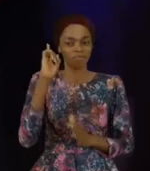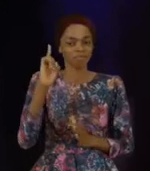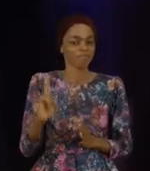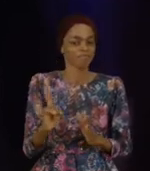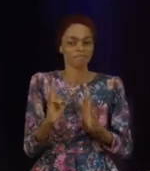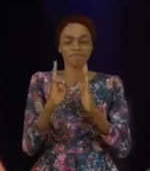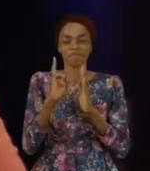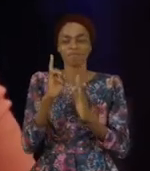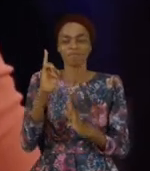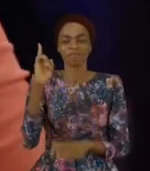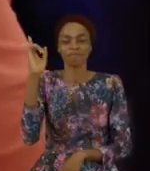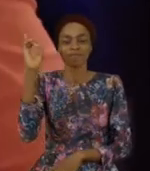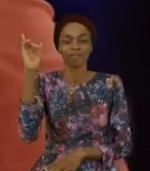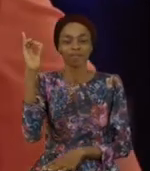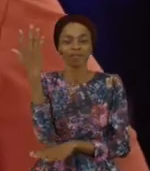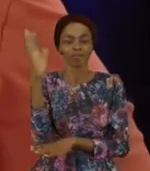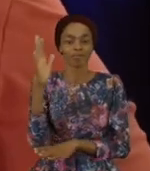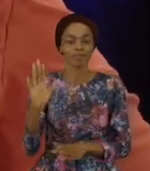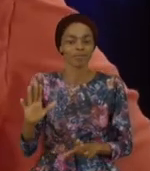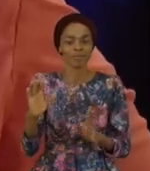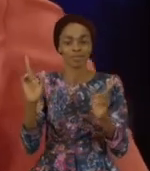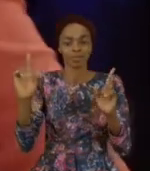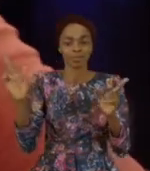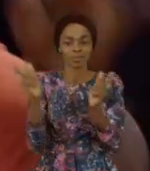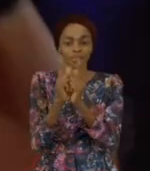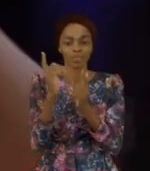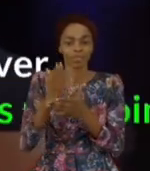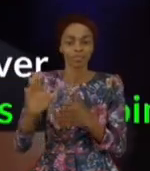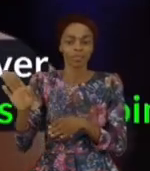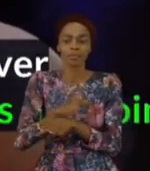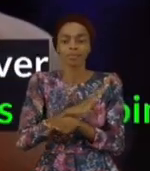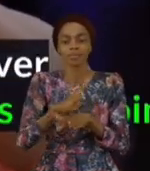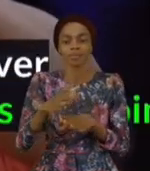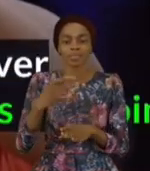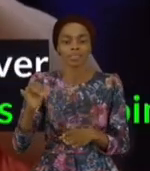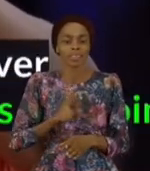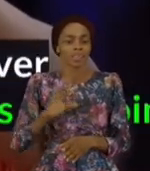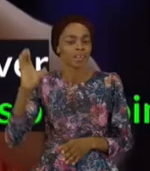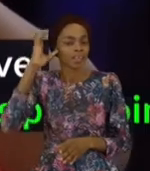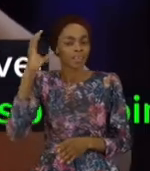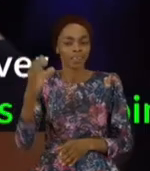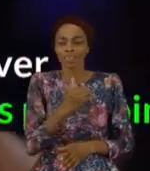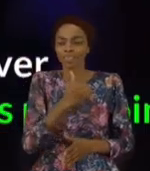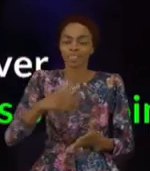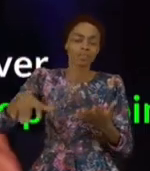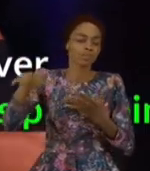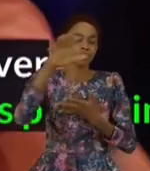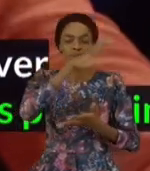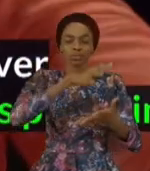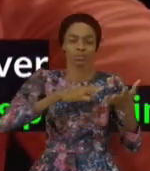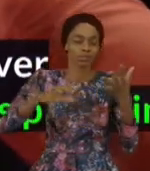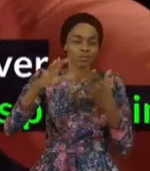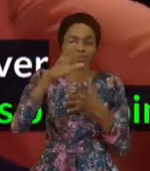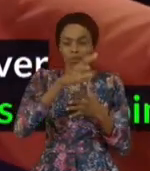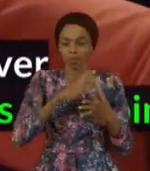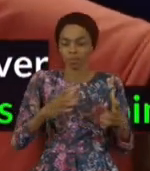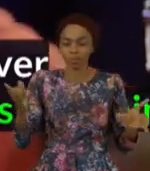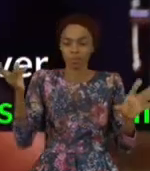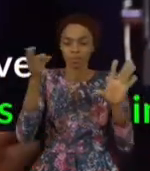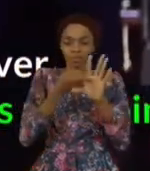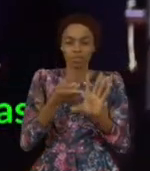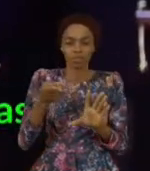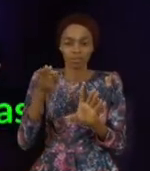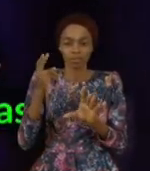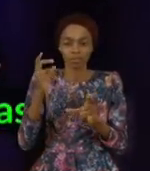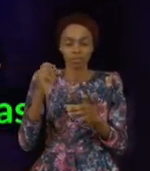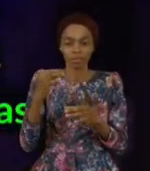attending some business affairs. I heard a commotion a couple streets over